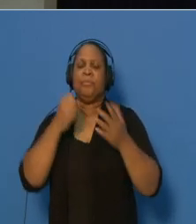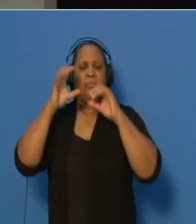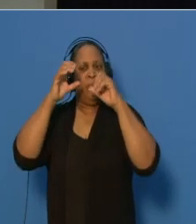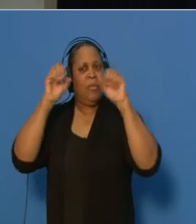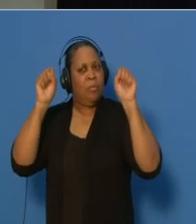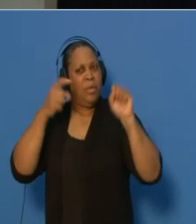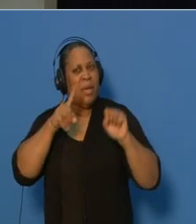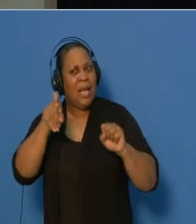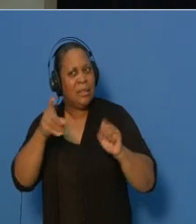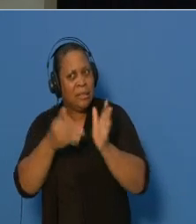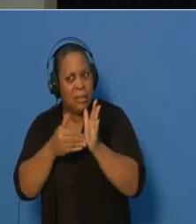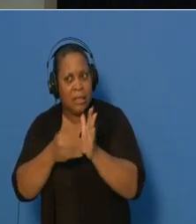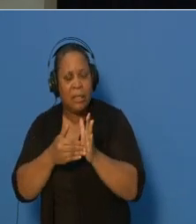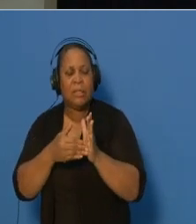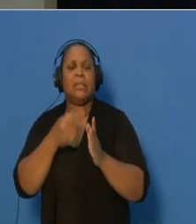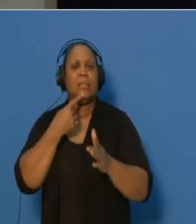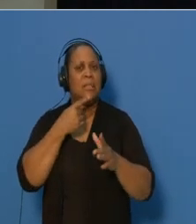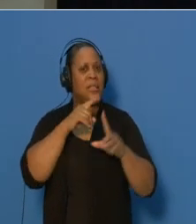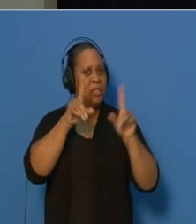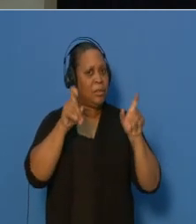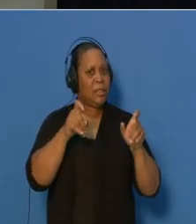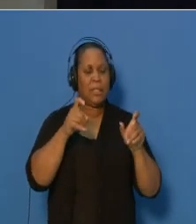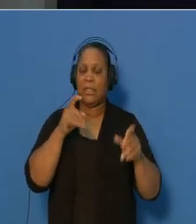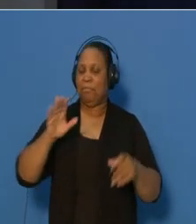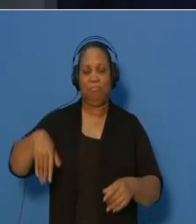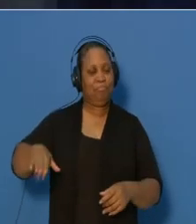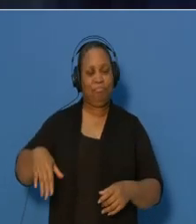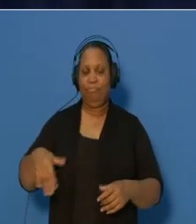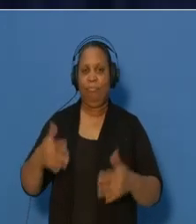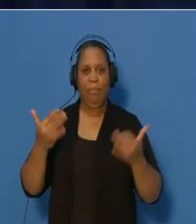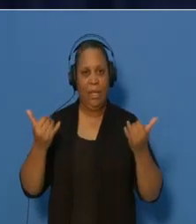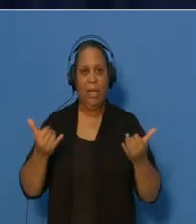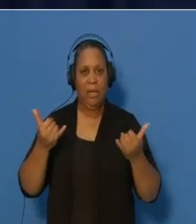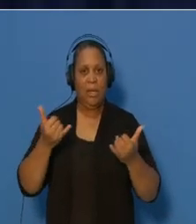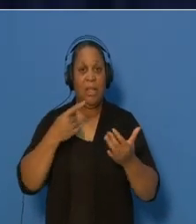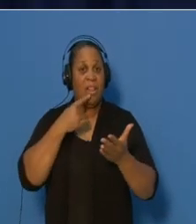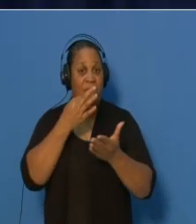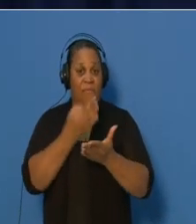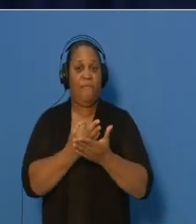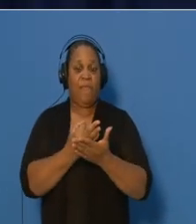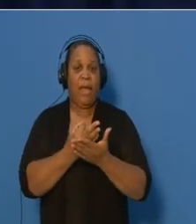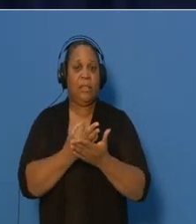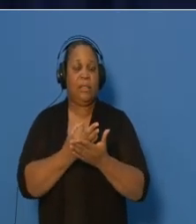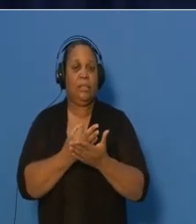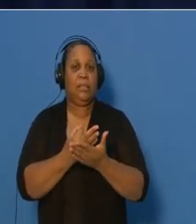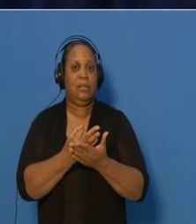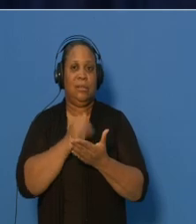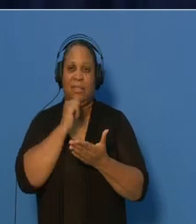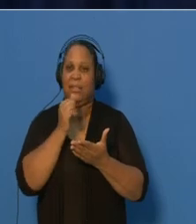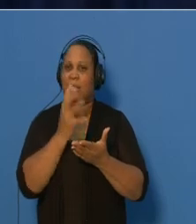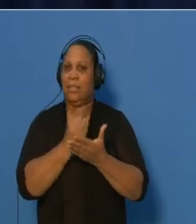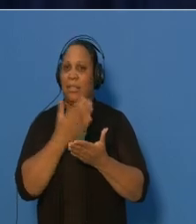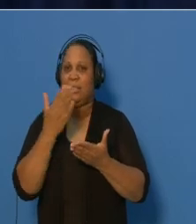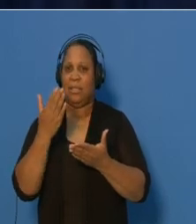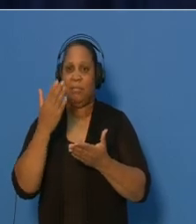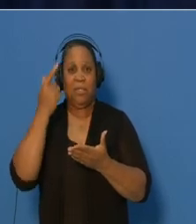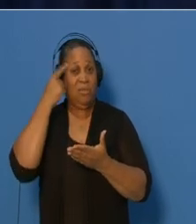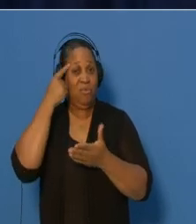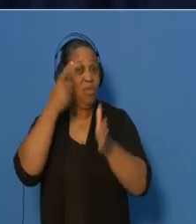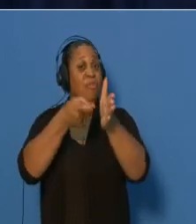being tested? They're all being tested, yes. Not at this point in time. The fact is that that's not something that is thought of required